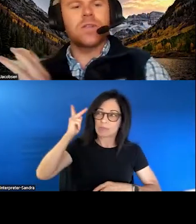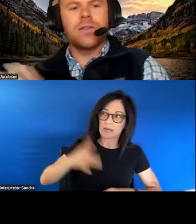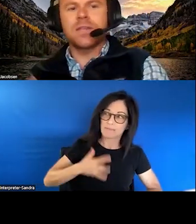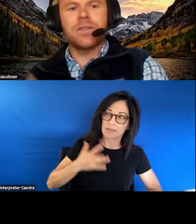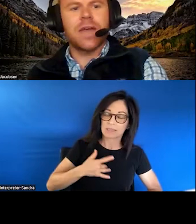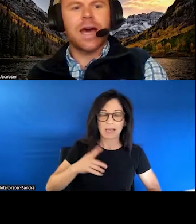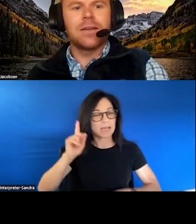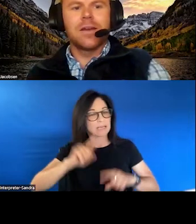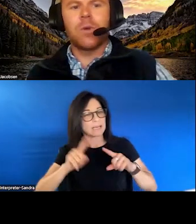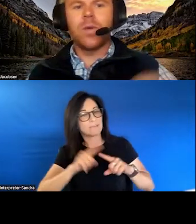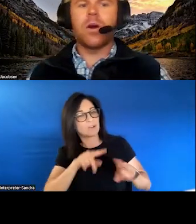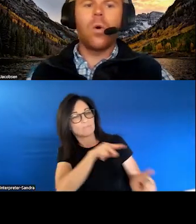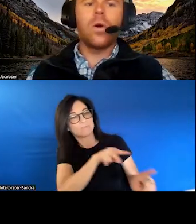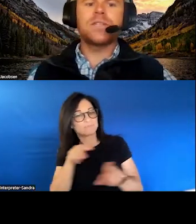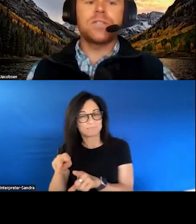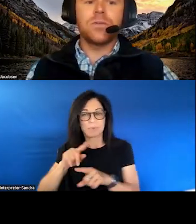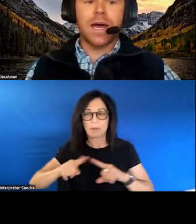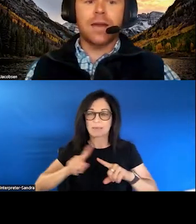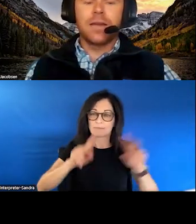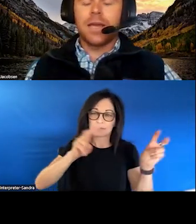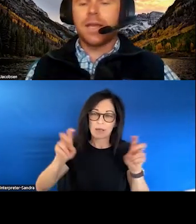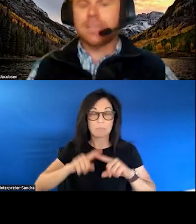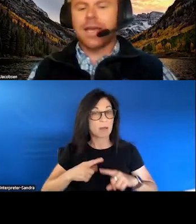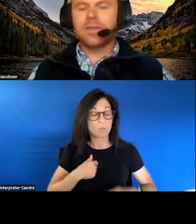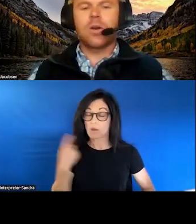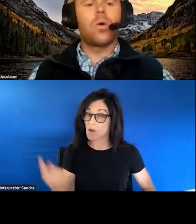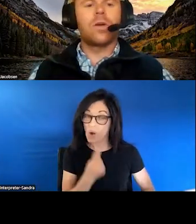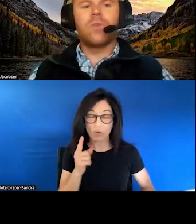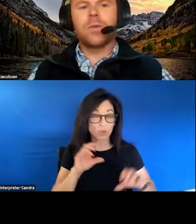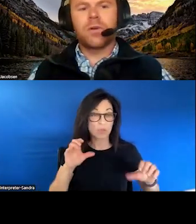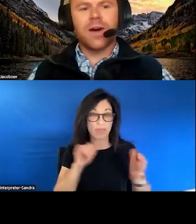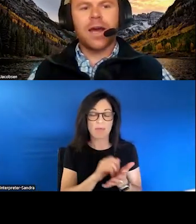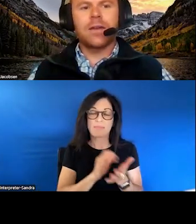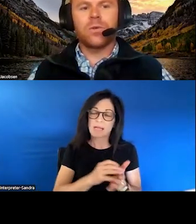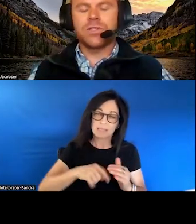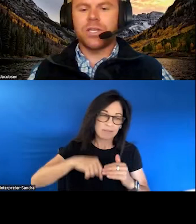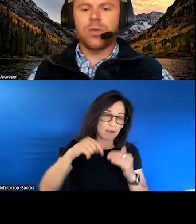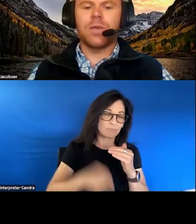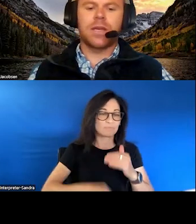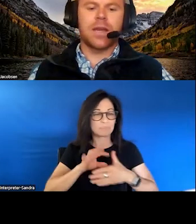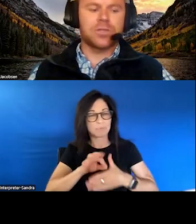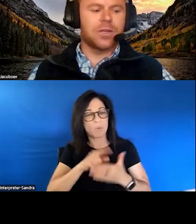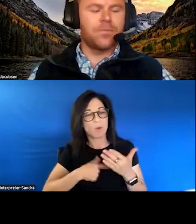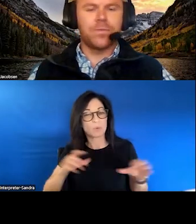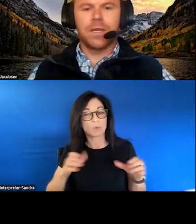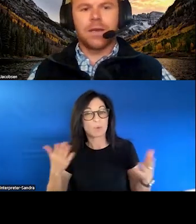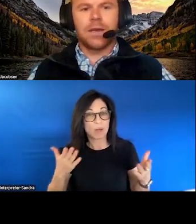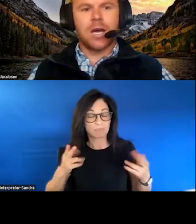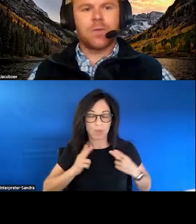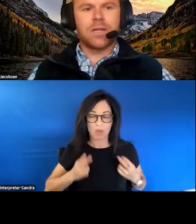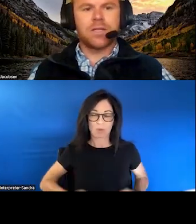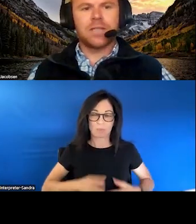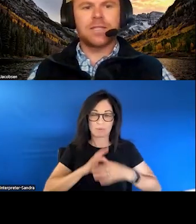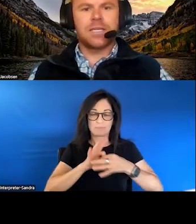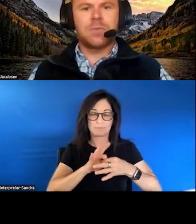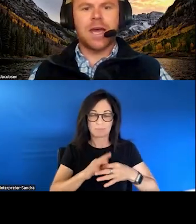views on this and that, but we always do that. And it's at the core of what we provide, which is human connection. And now I'm